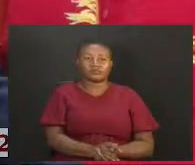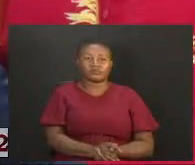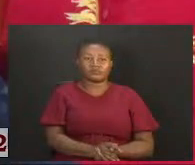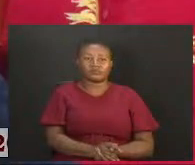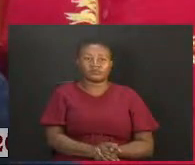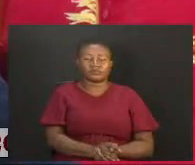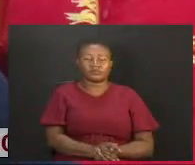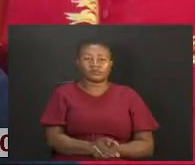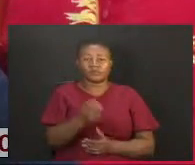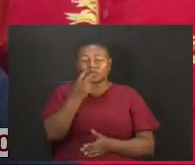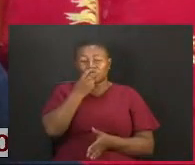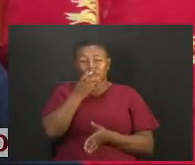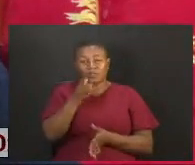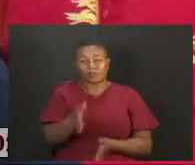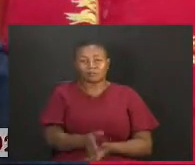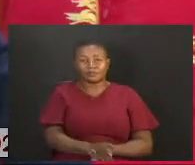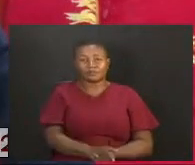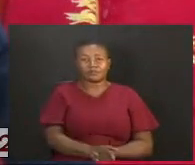Mr. Speaker,